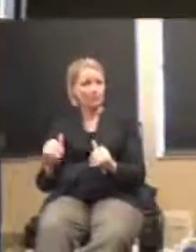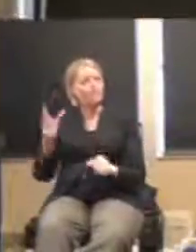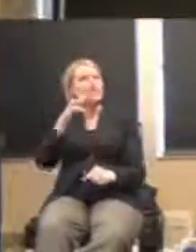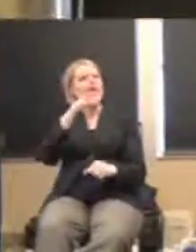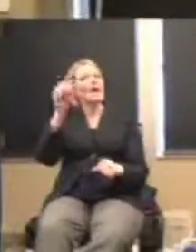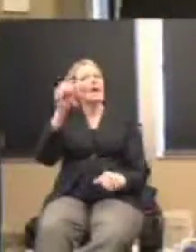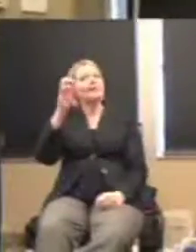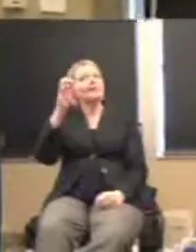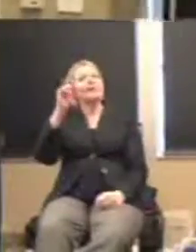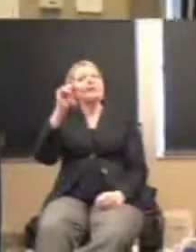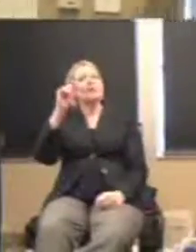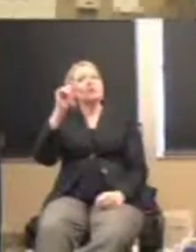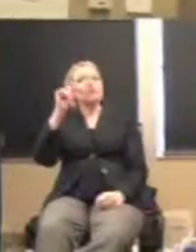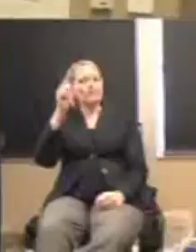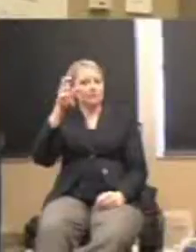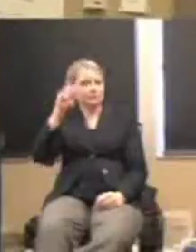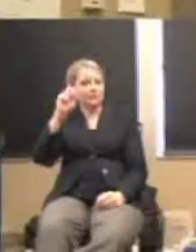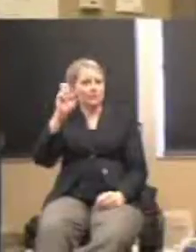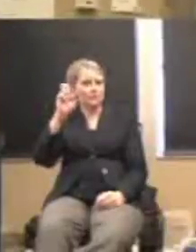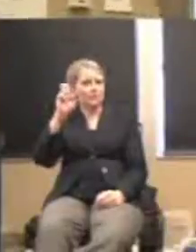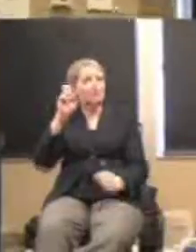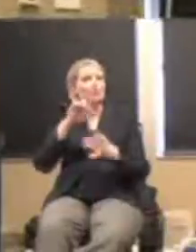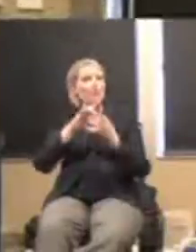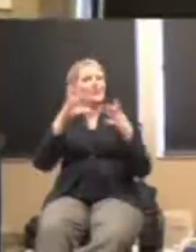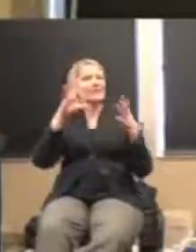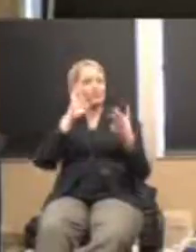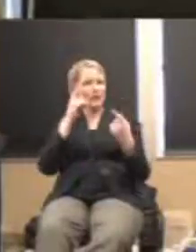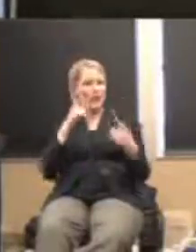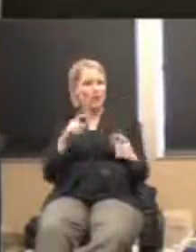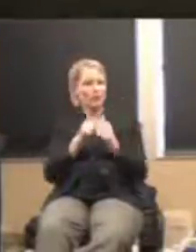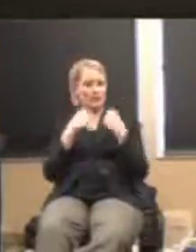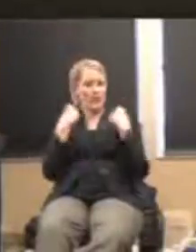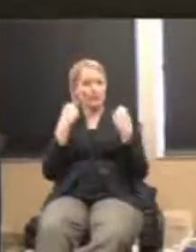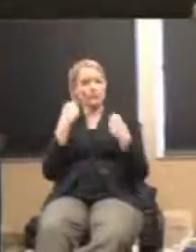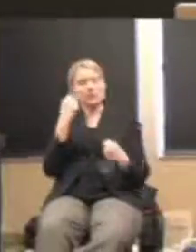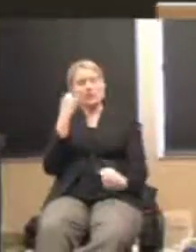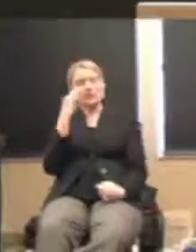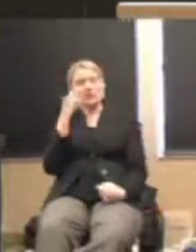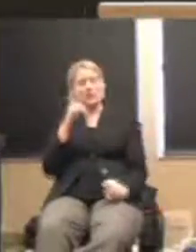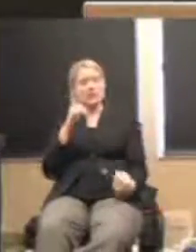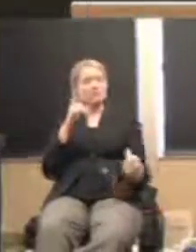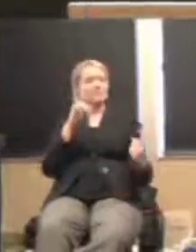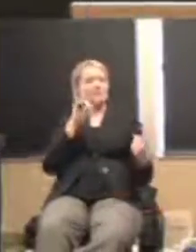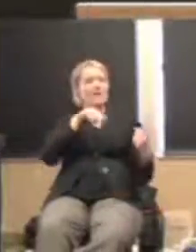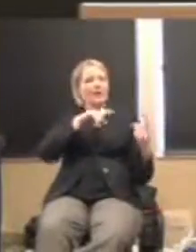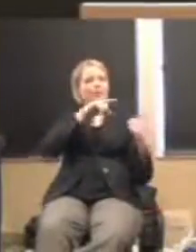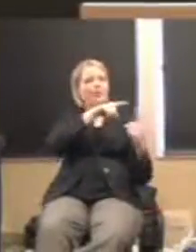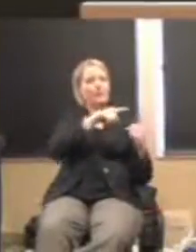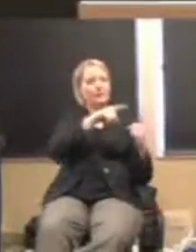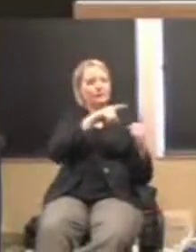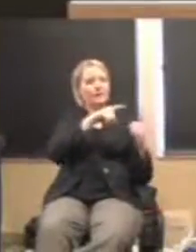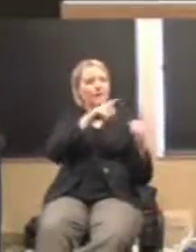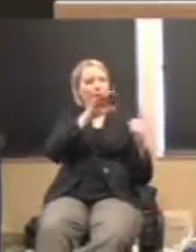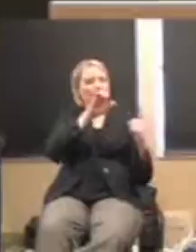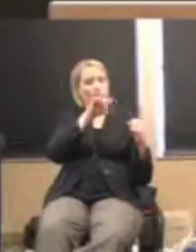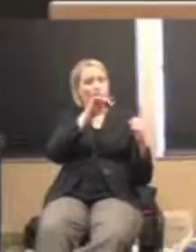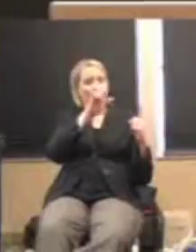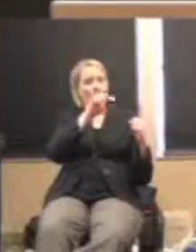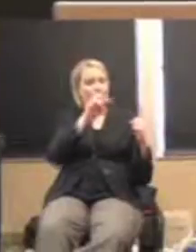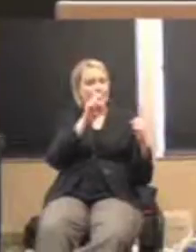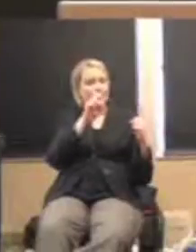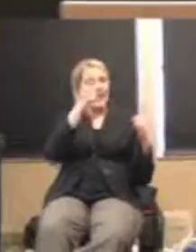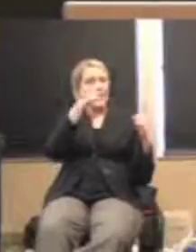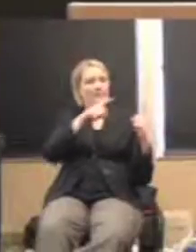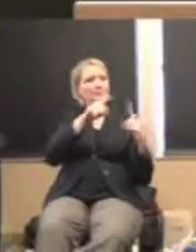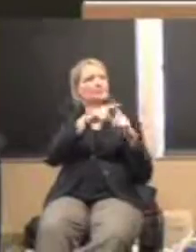endorphin release happens with exercise, right? If you get to a certain point of exercise, endorphin happens, but you have to get to a